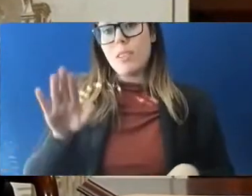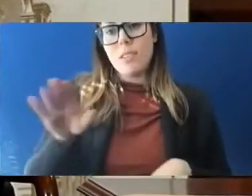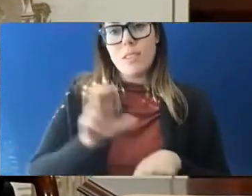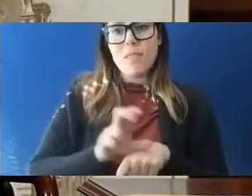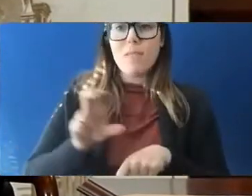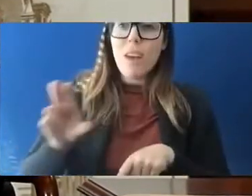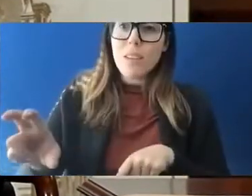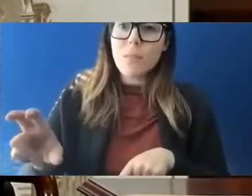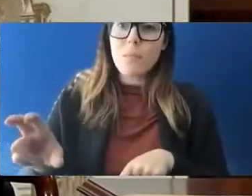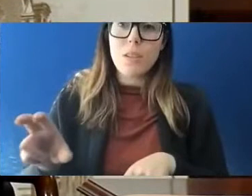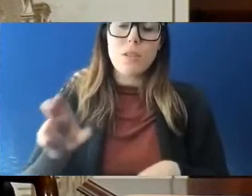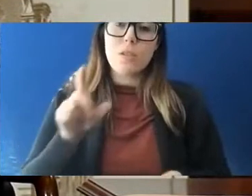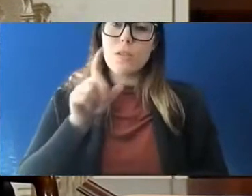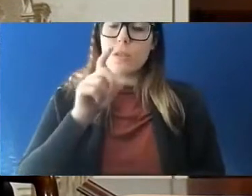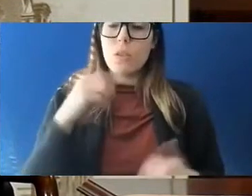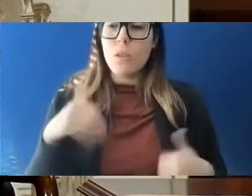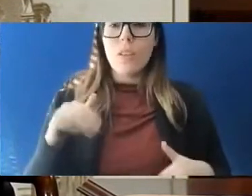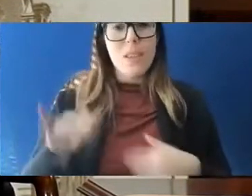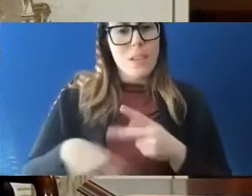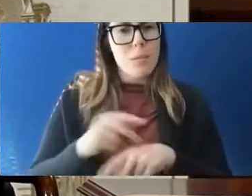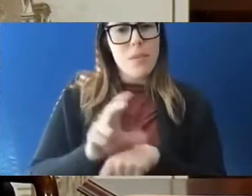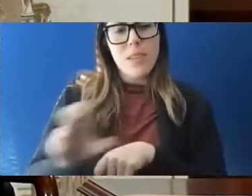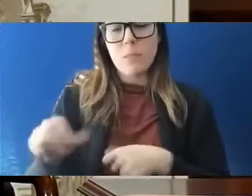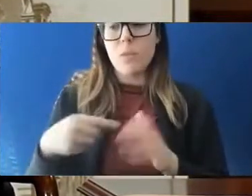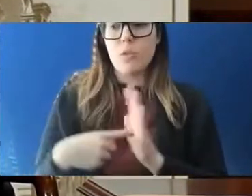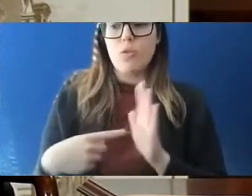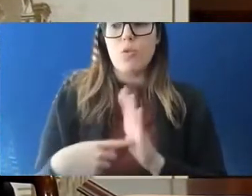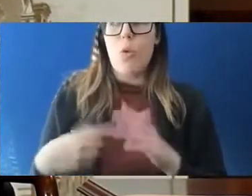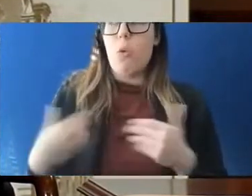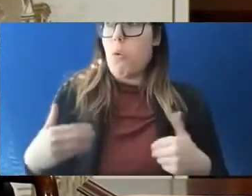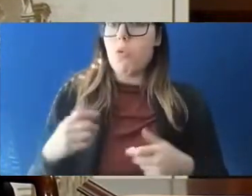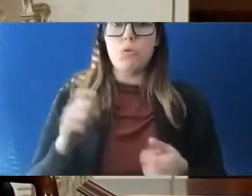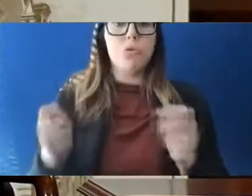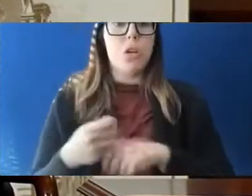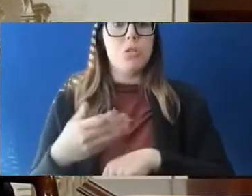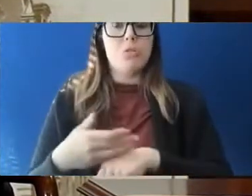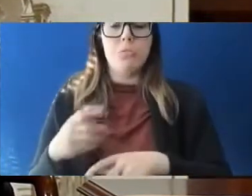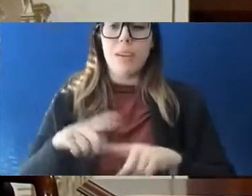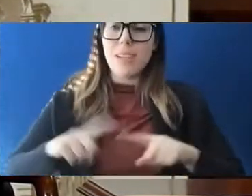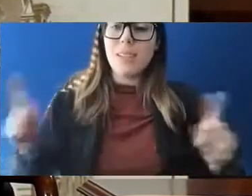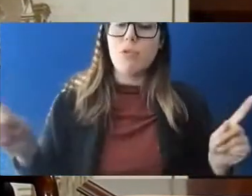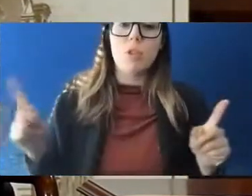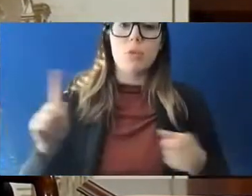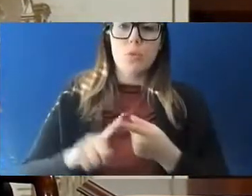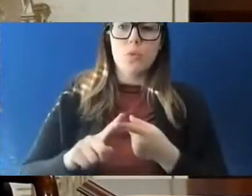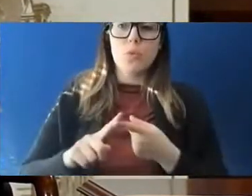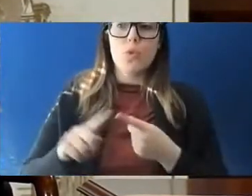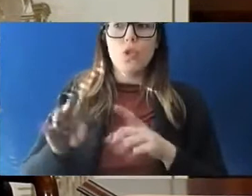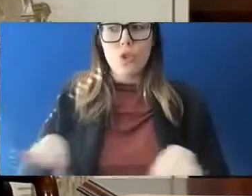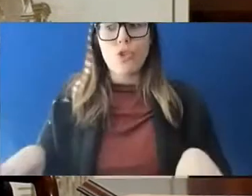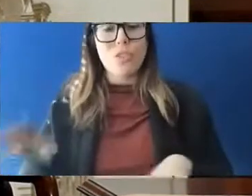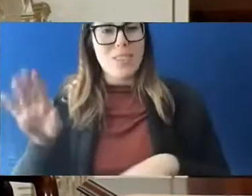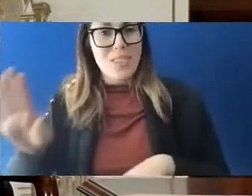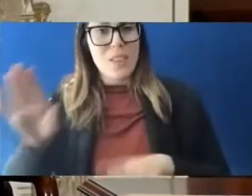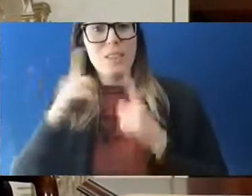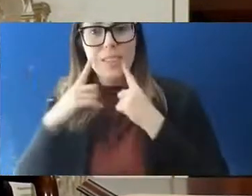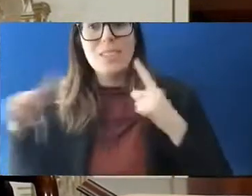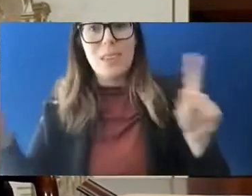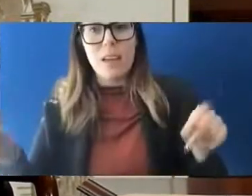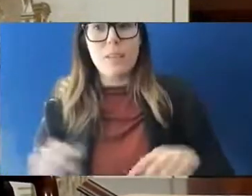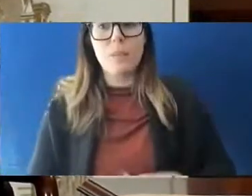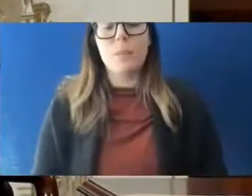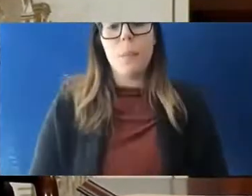investments have been shown to make a great difference to the success of children.